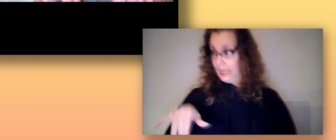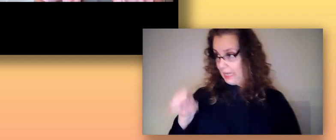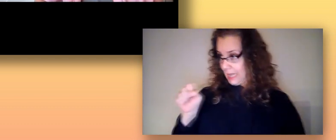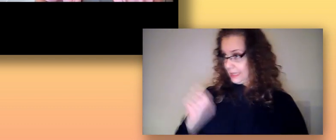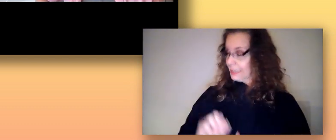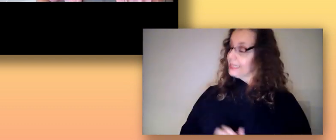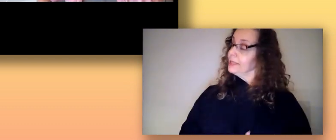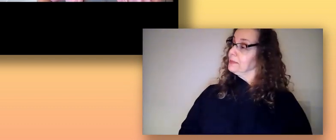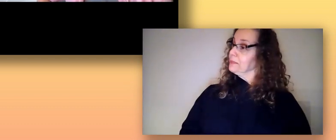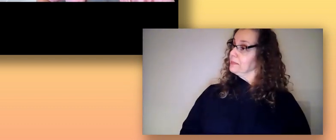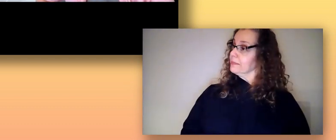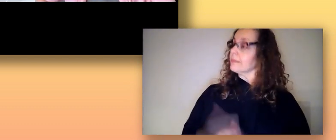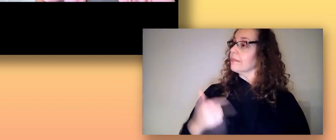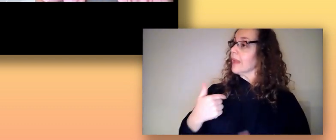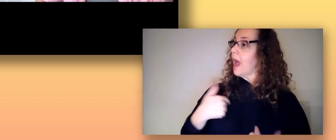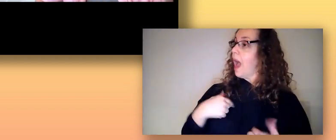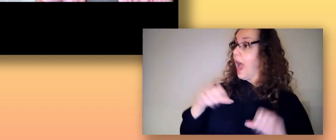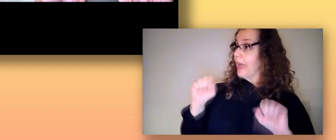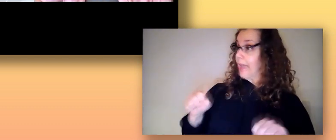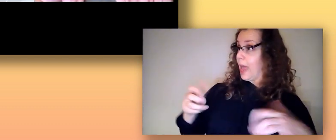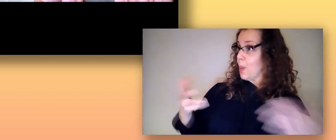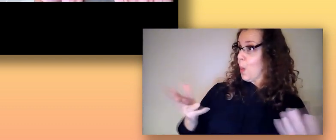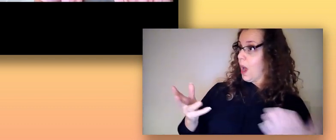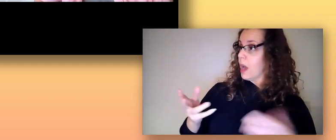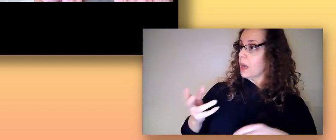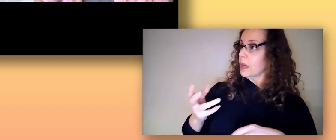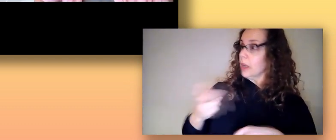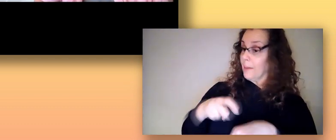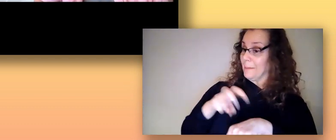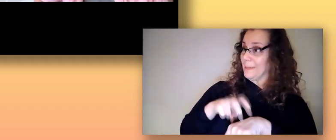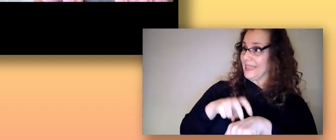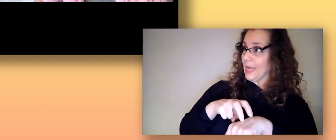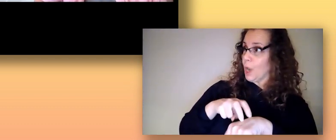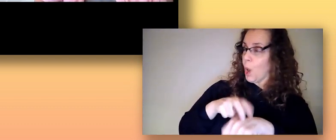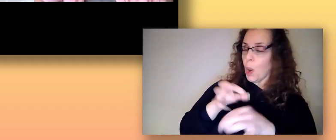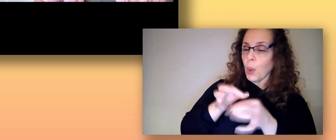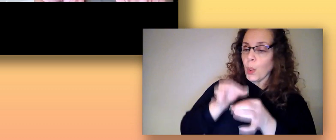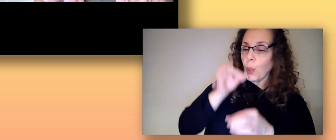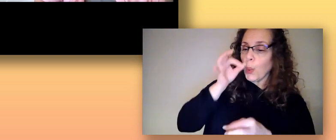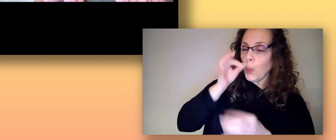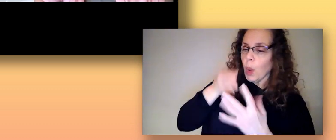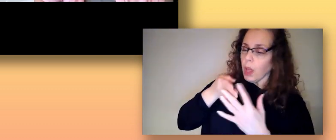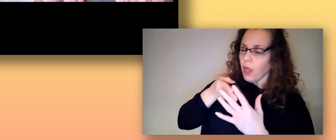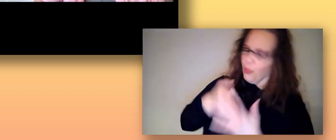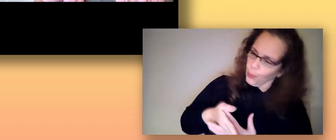Yes. I can poke a straw all the way through a potato.